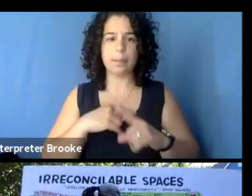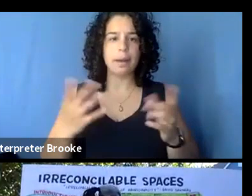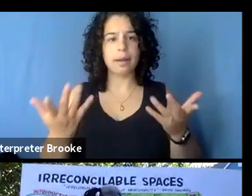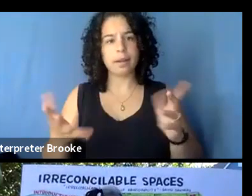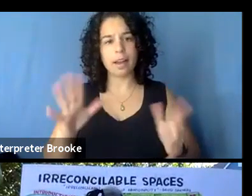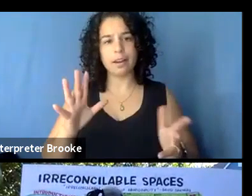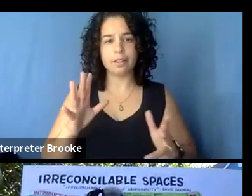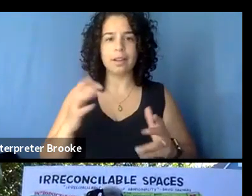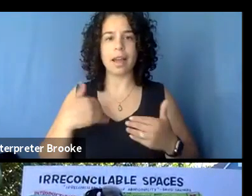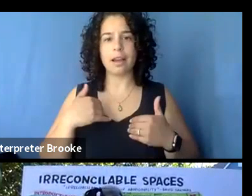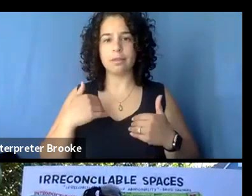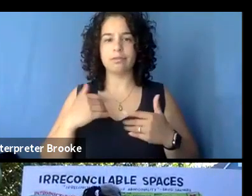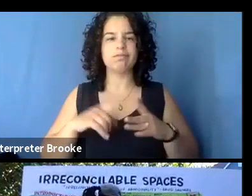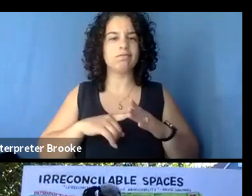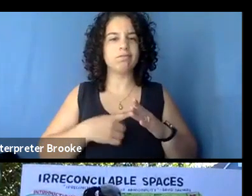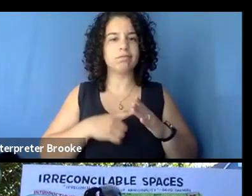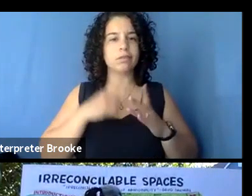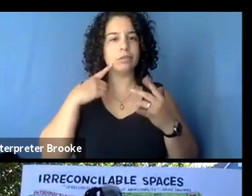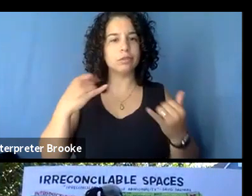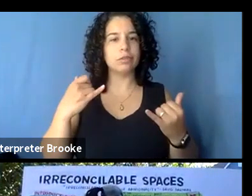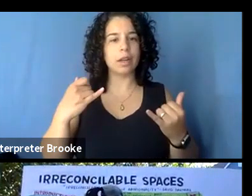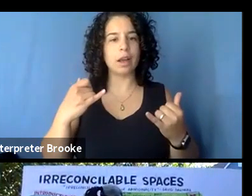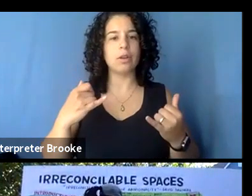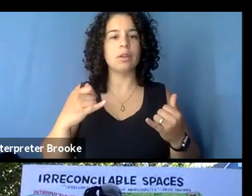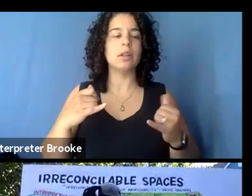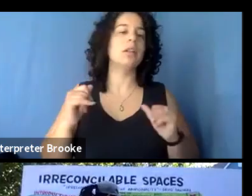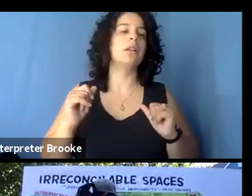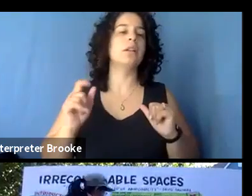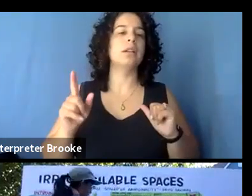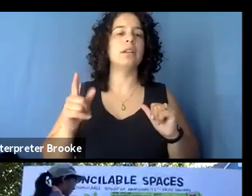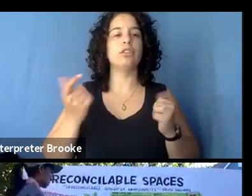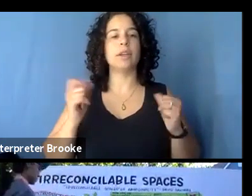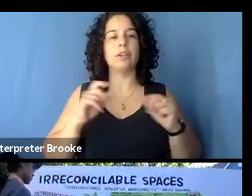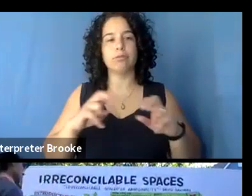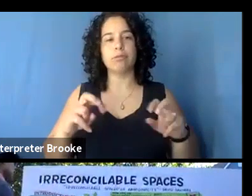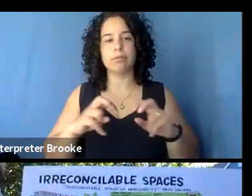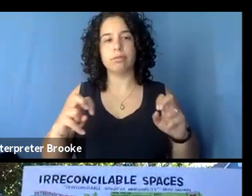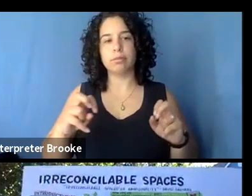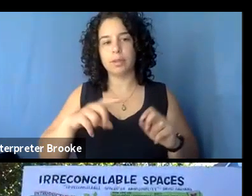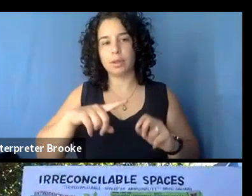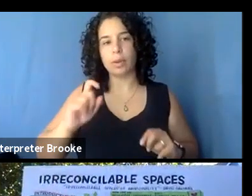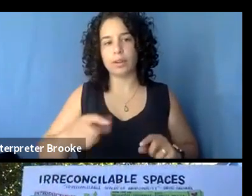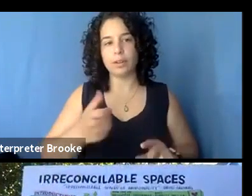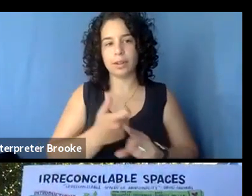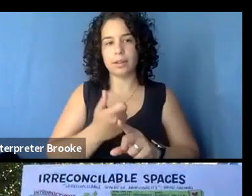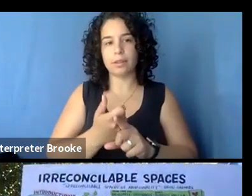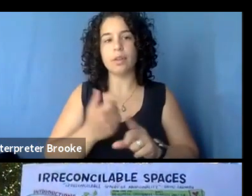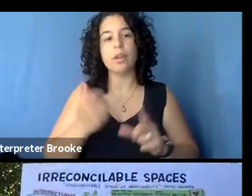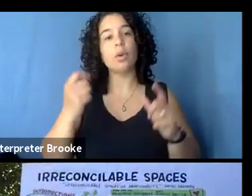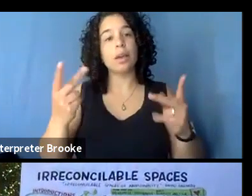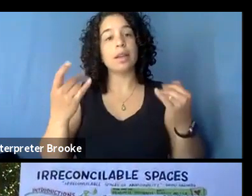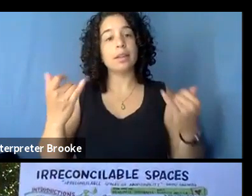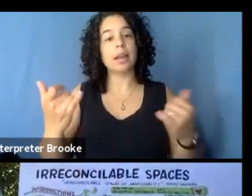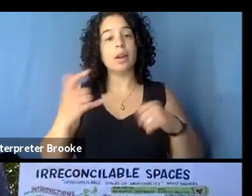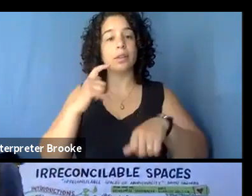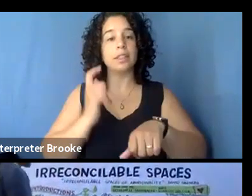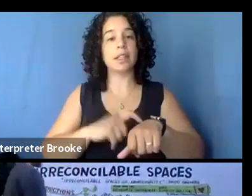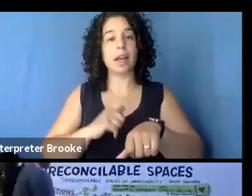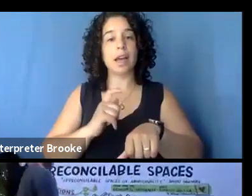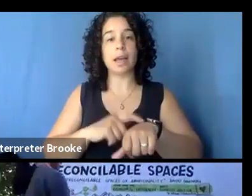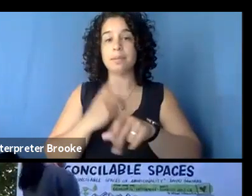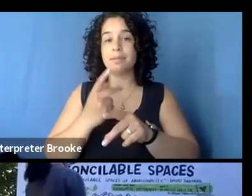this preliminary way and also working with the questions. So I will invite my timekeepers